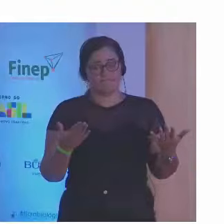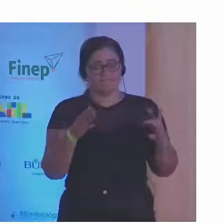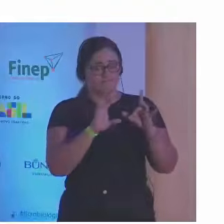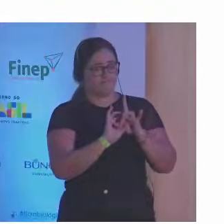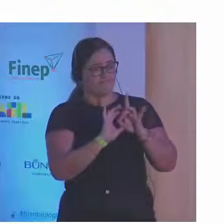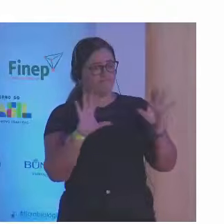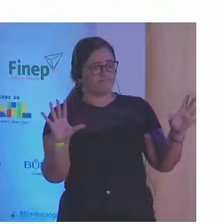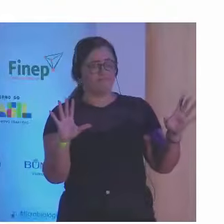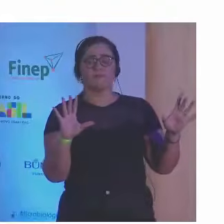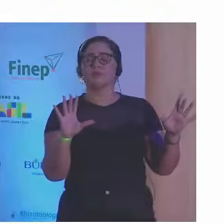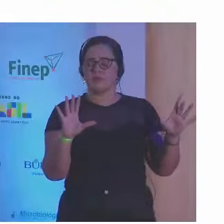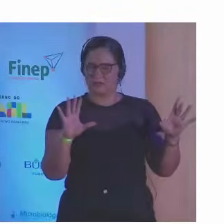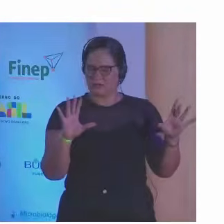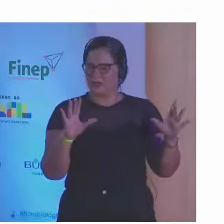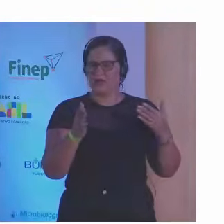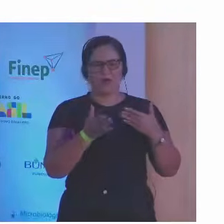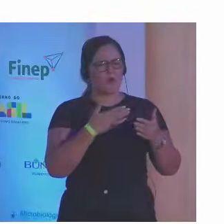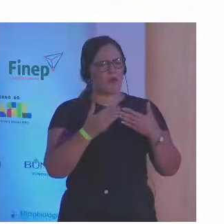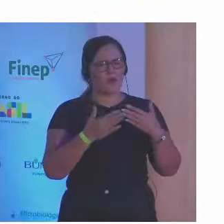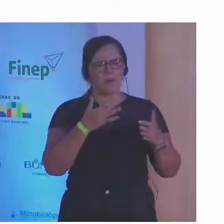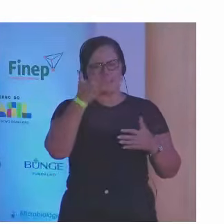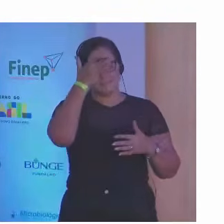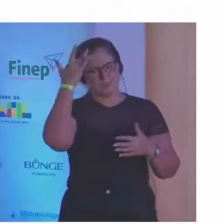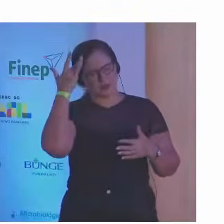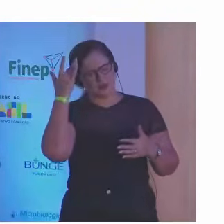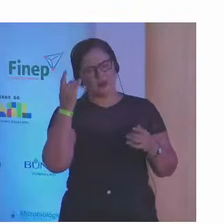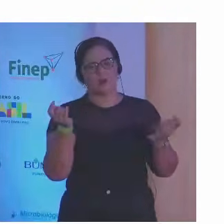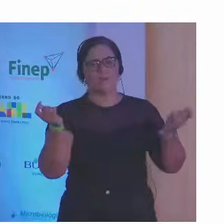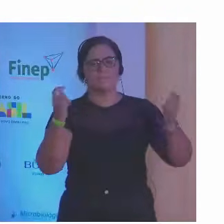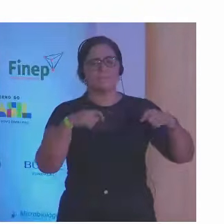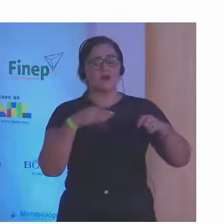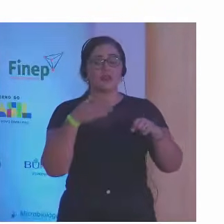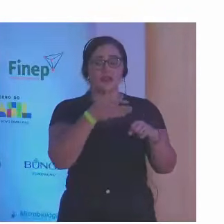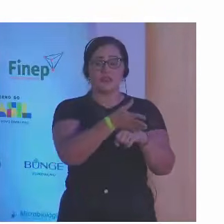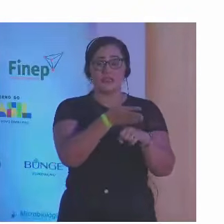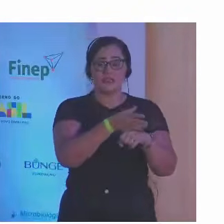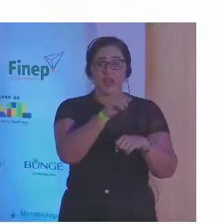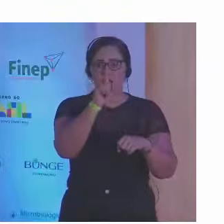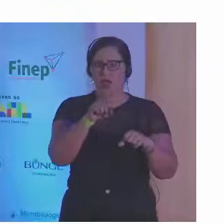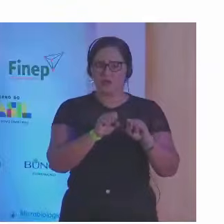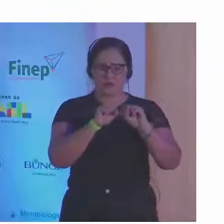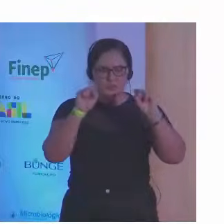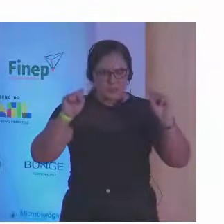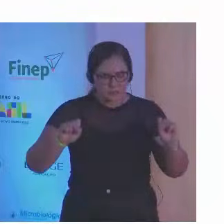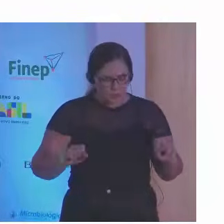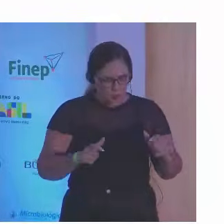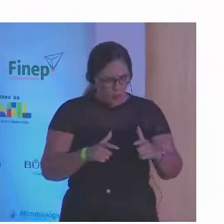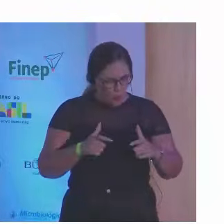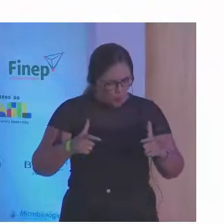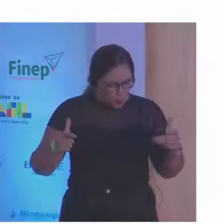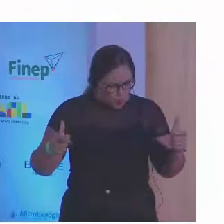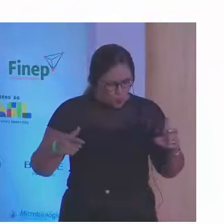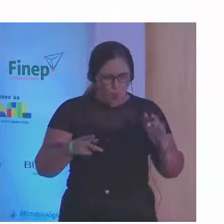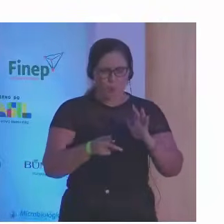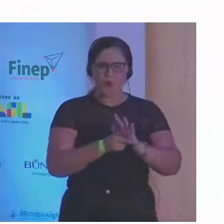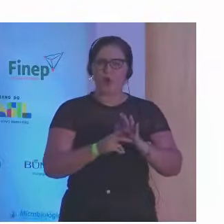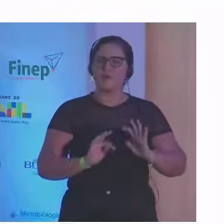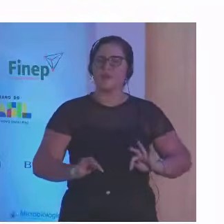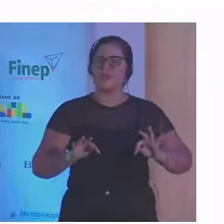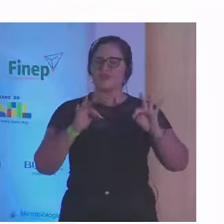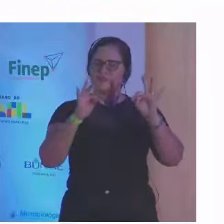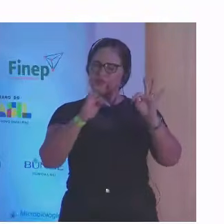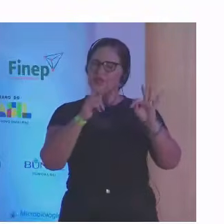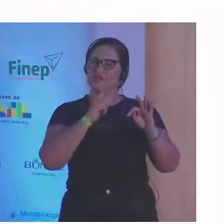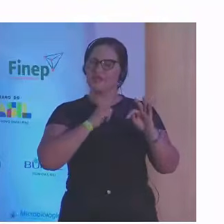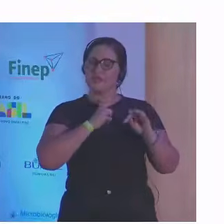or needed to access this part. So it's a huge system, technological, it's a monster. You have to be good in science